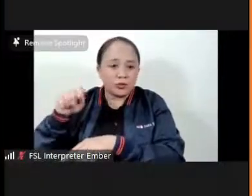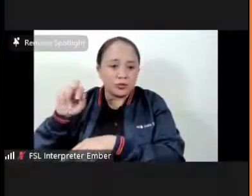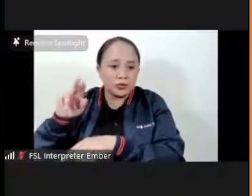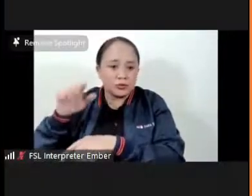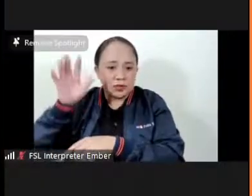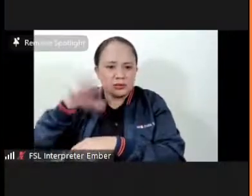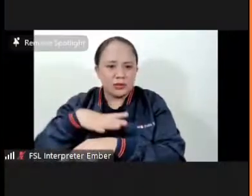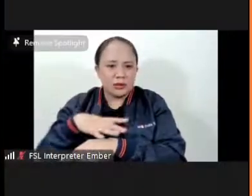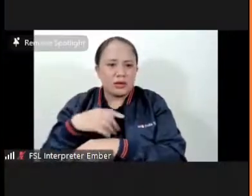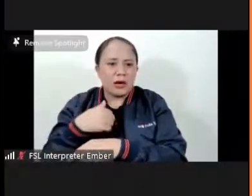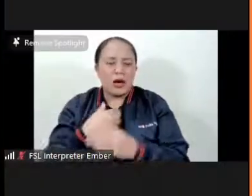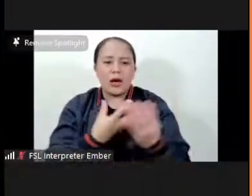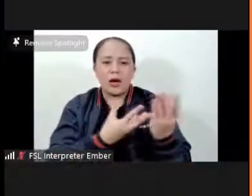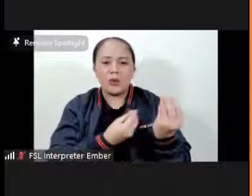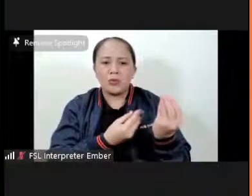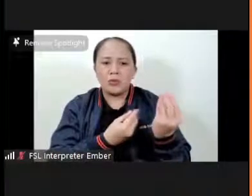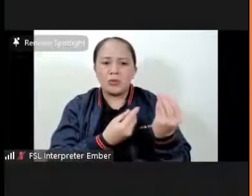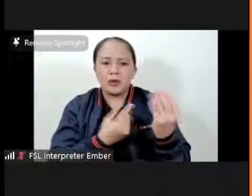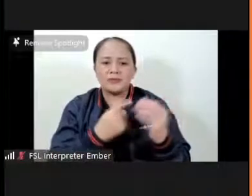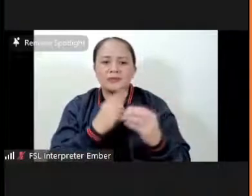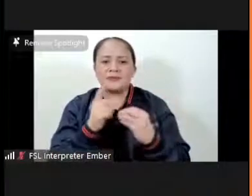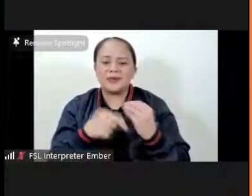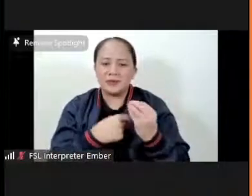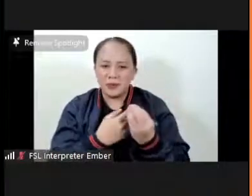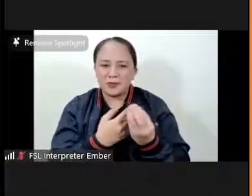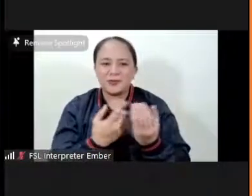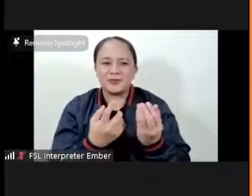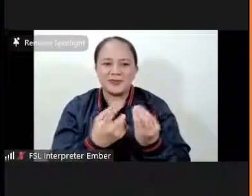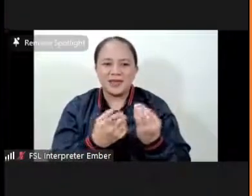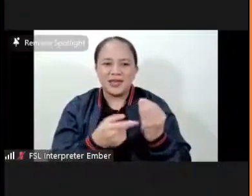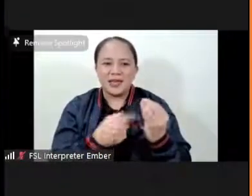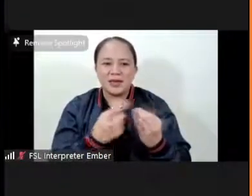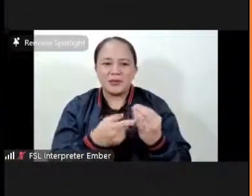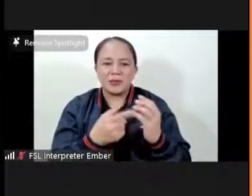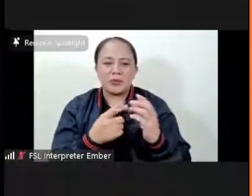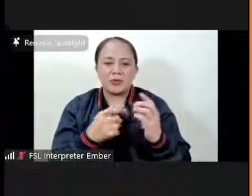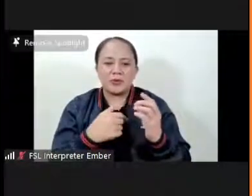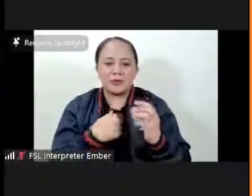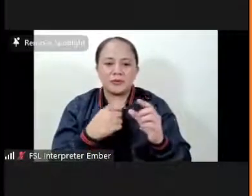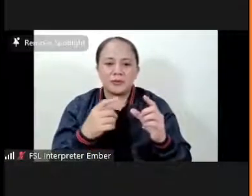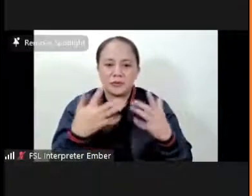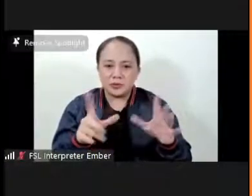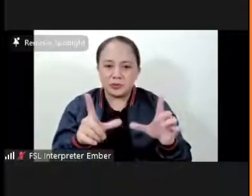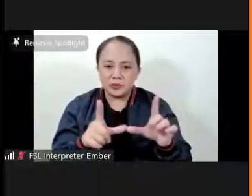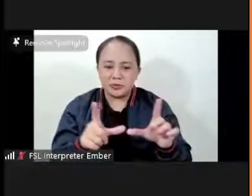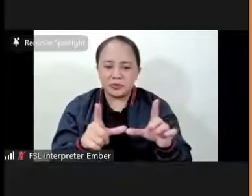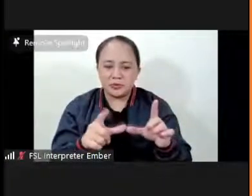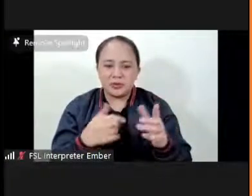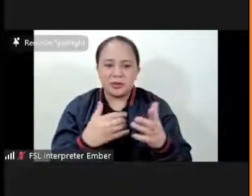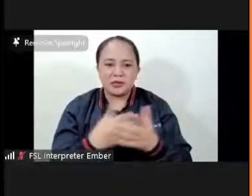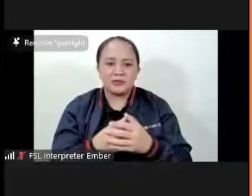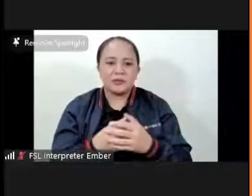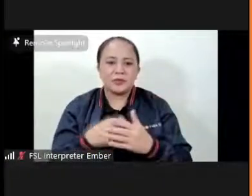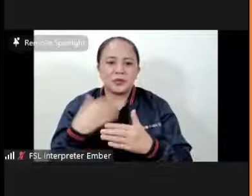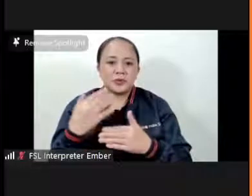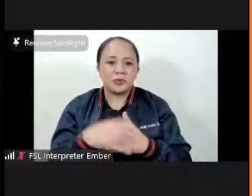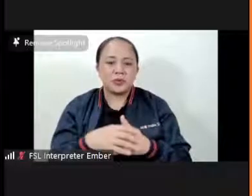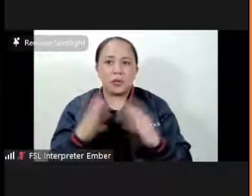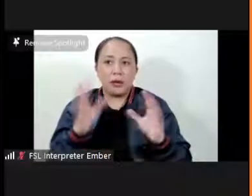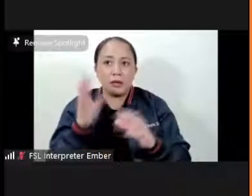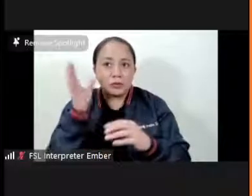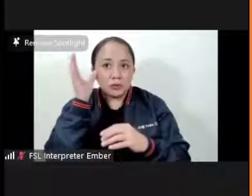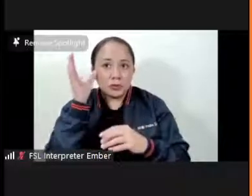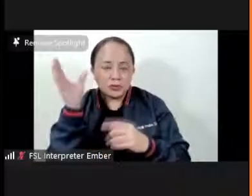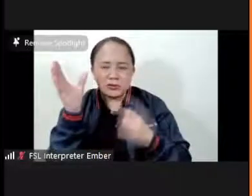update po si Sir Mark regarding din sa kung license na po ba yung wala silang concept or